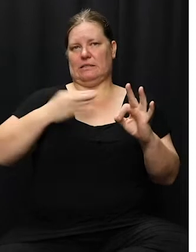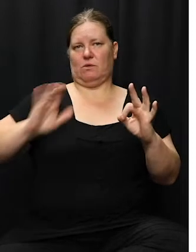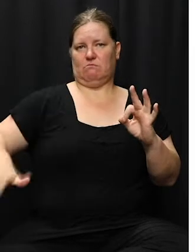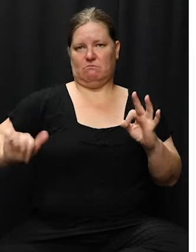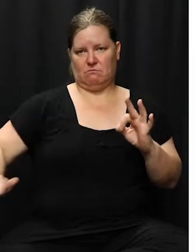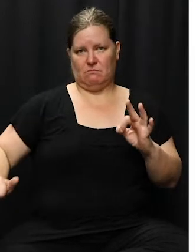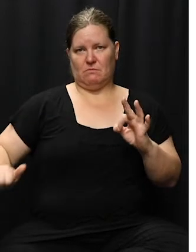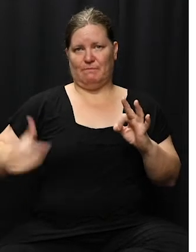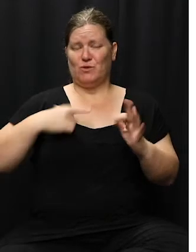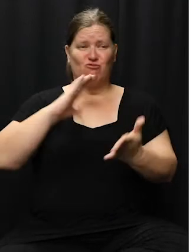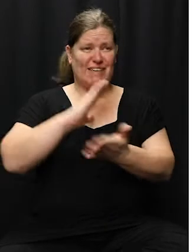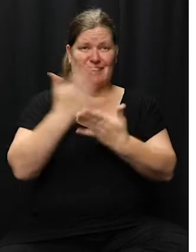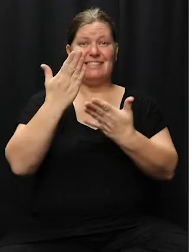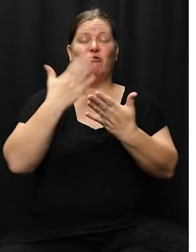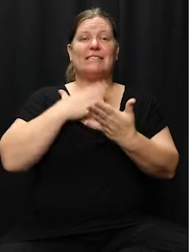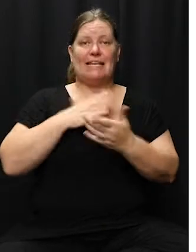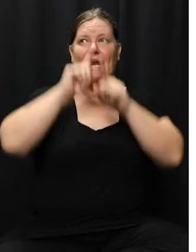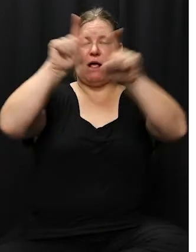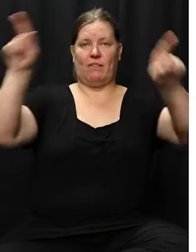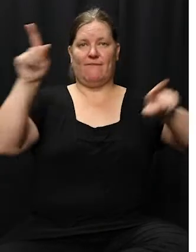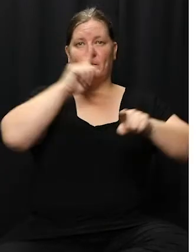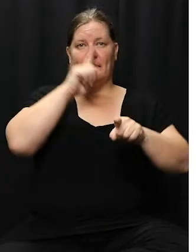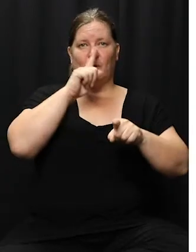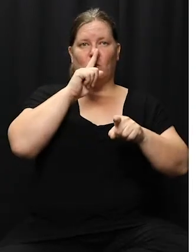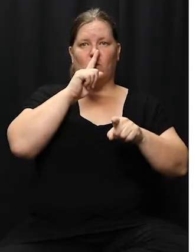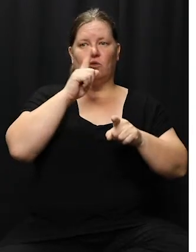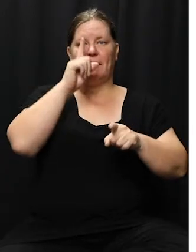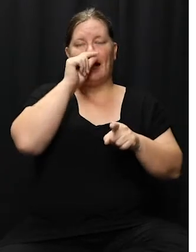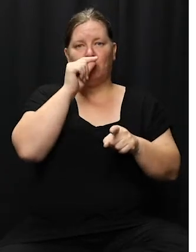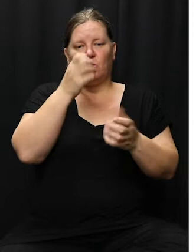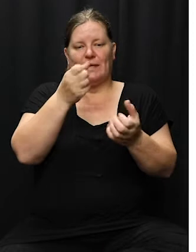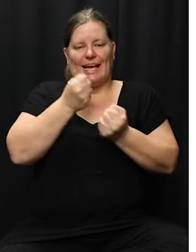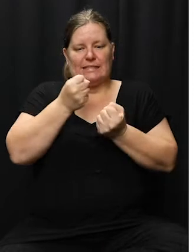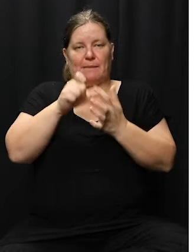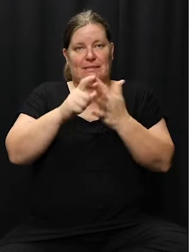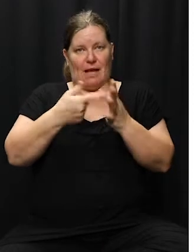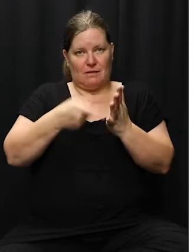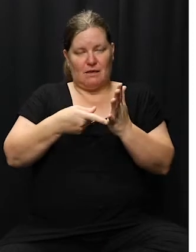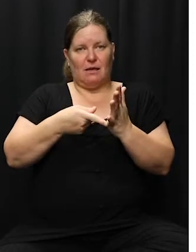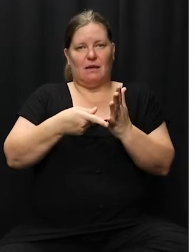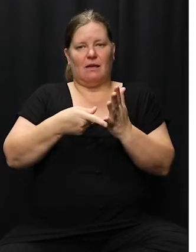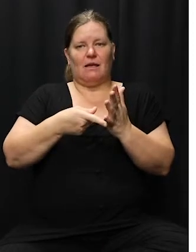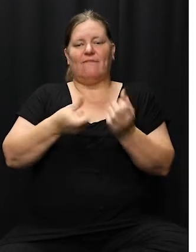goals that you don't need a fluent signing teacher, because the fact of the matter is